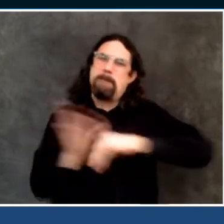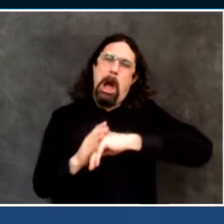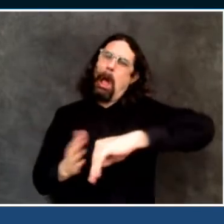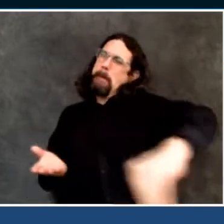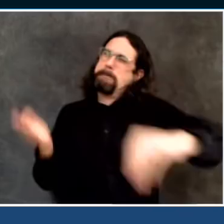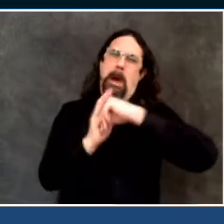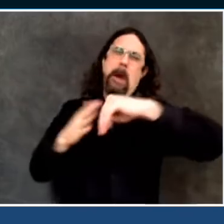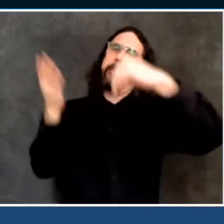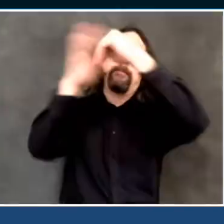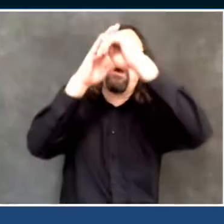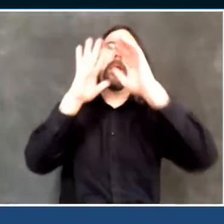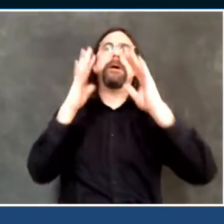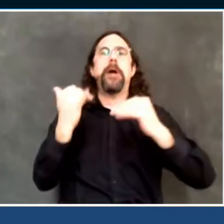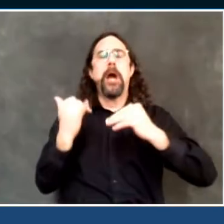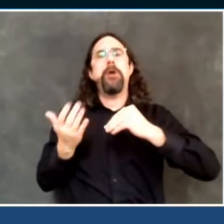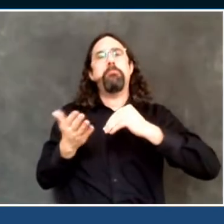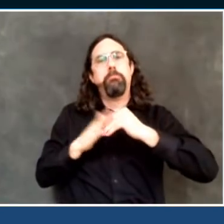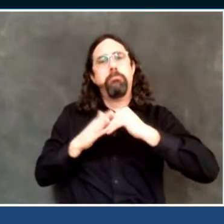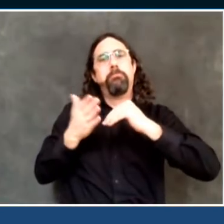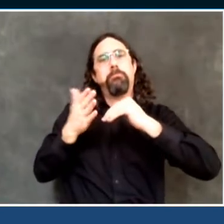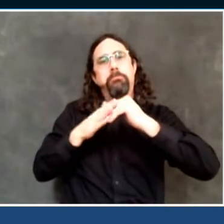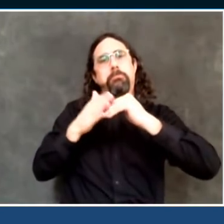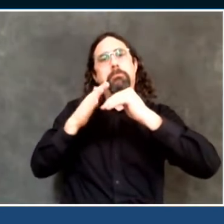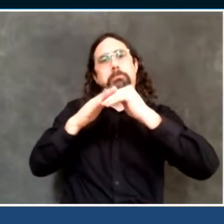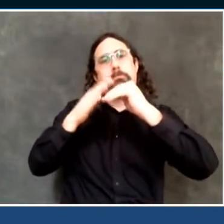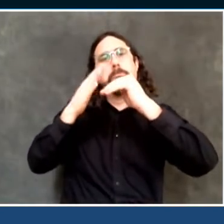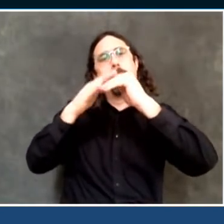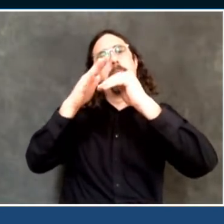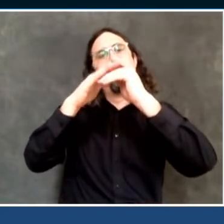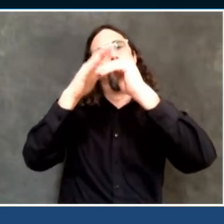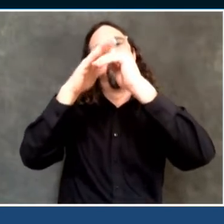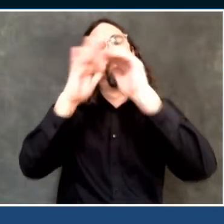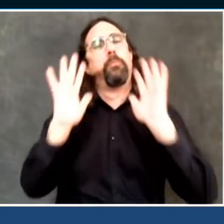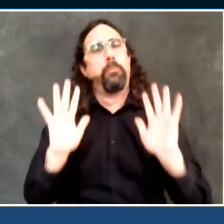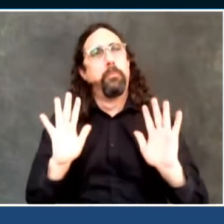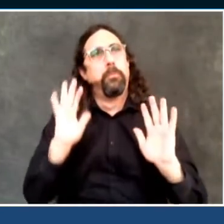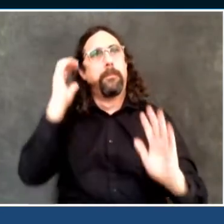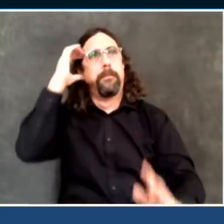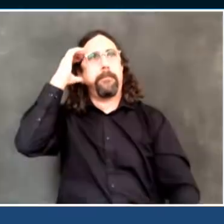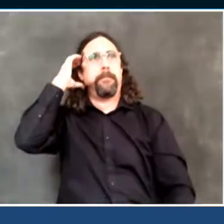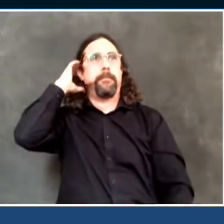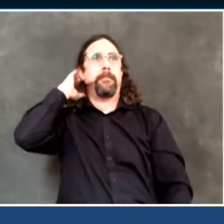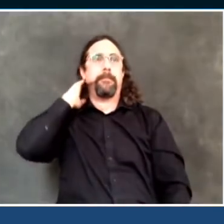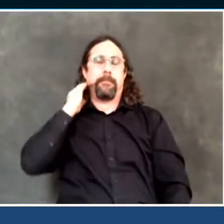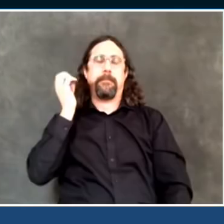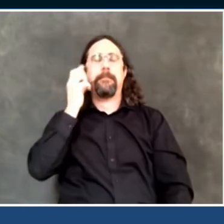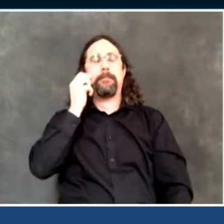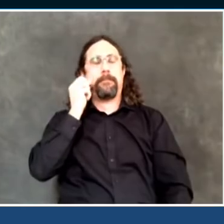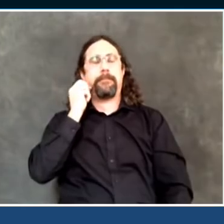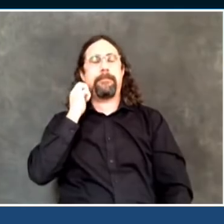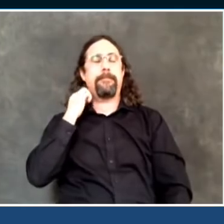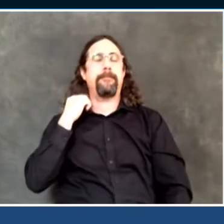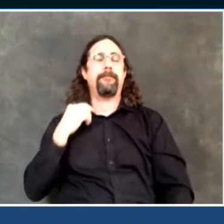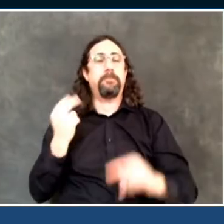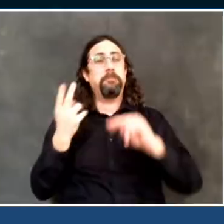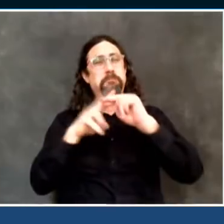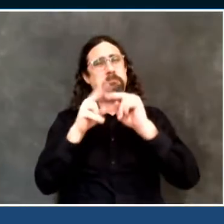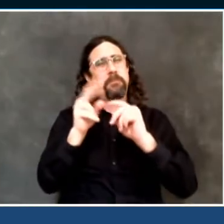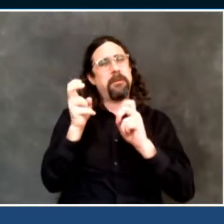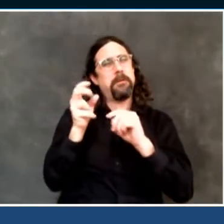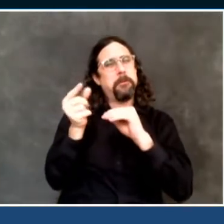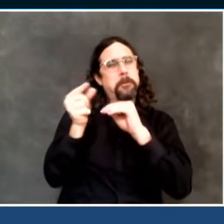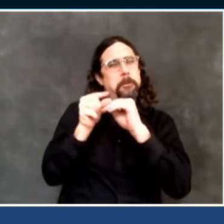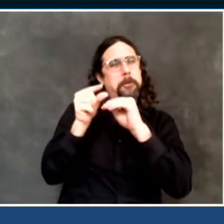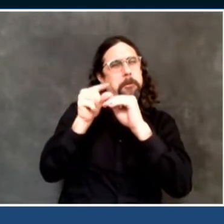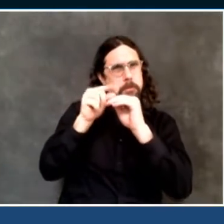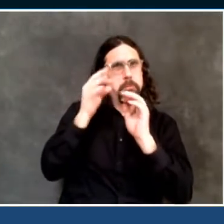seeing some leveling off, again, based on only a few days, but something good on that front too that's telling us something